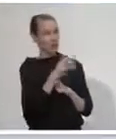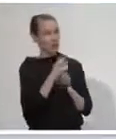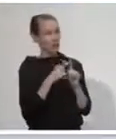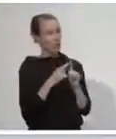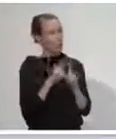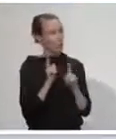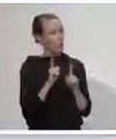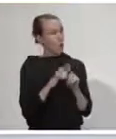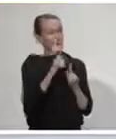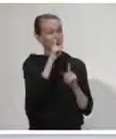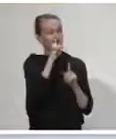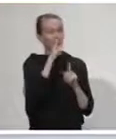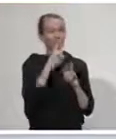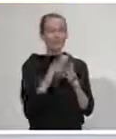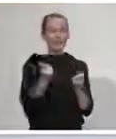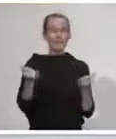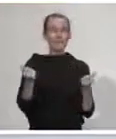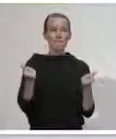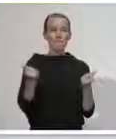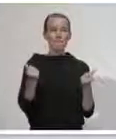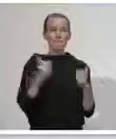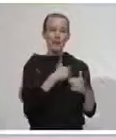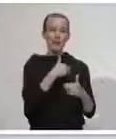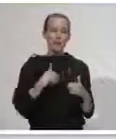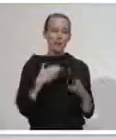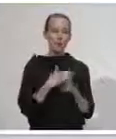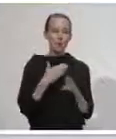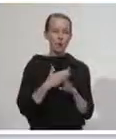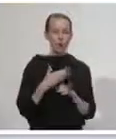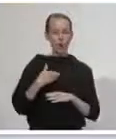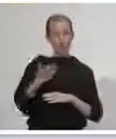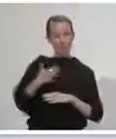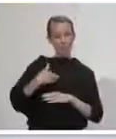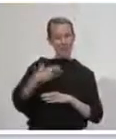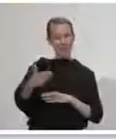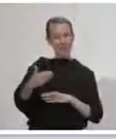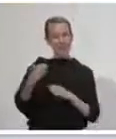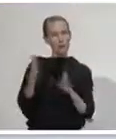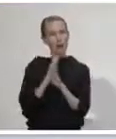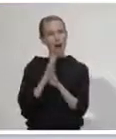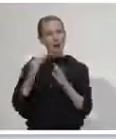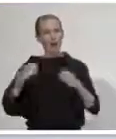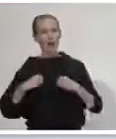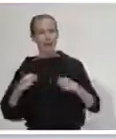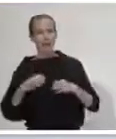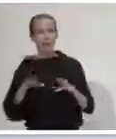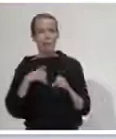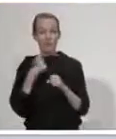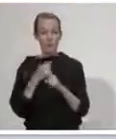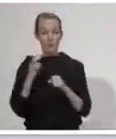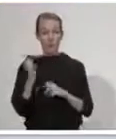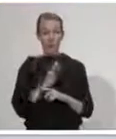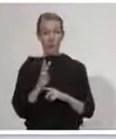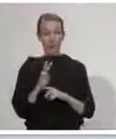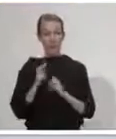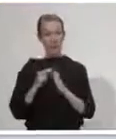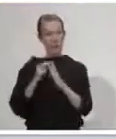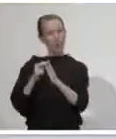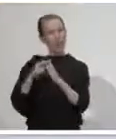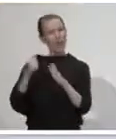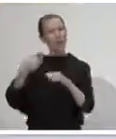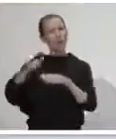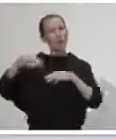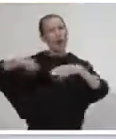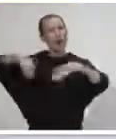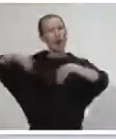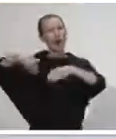the Transmission Gully one, and whether they should be used for all the big projects that are planned in the years ahead, given what's happened to